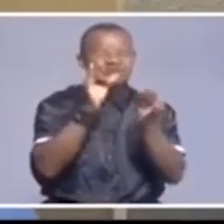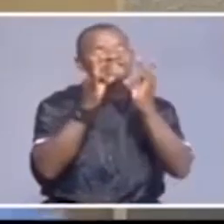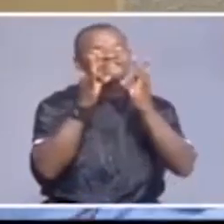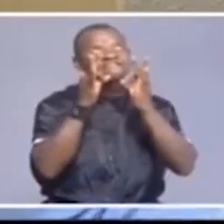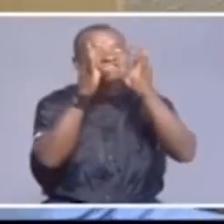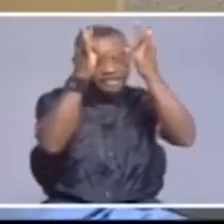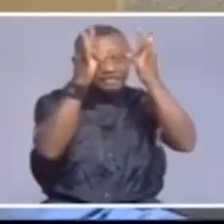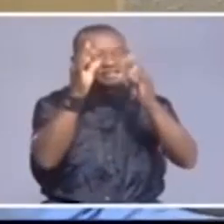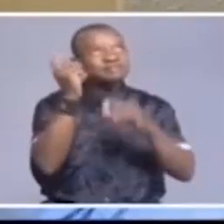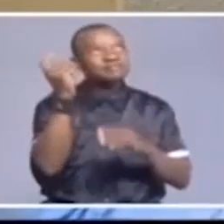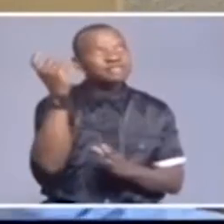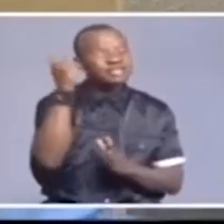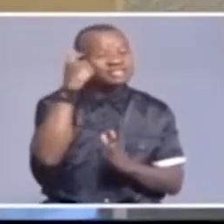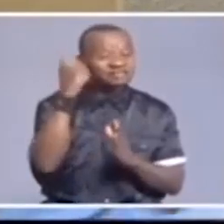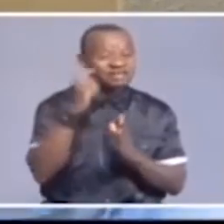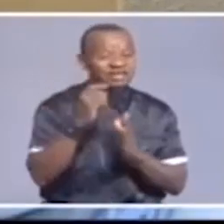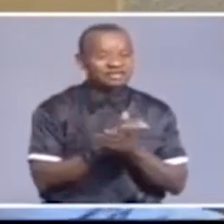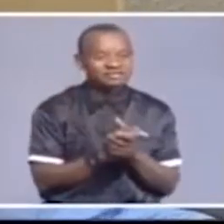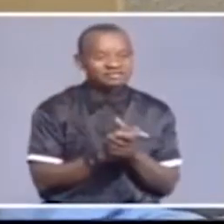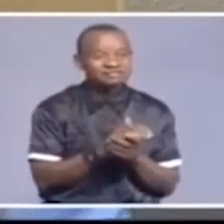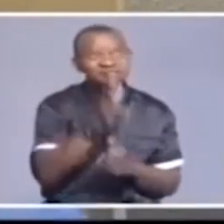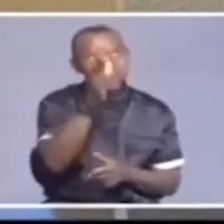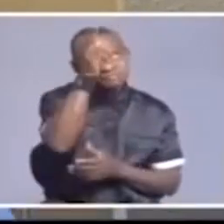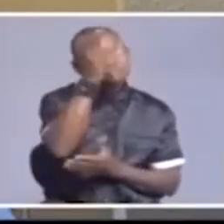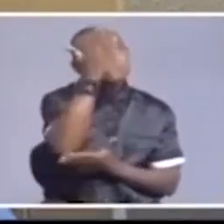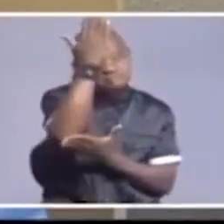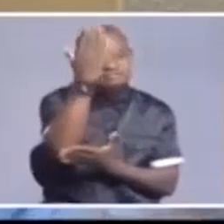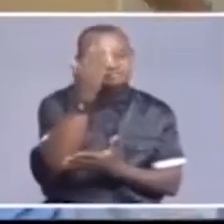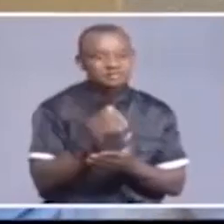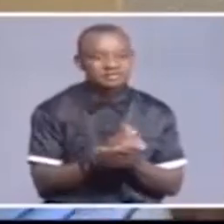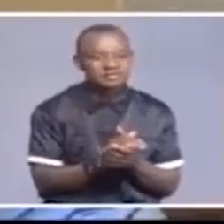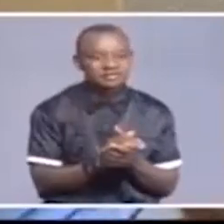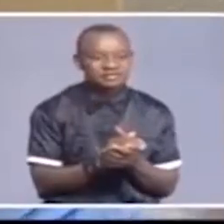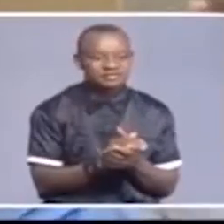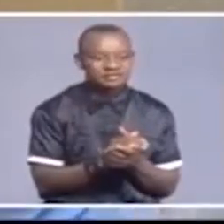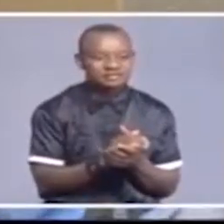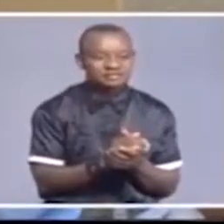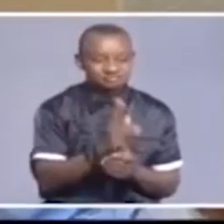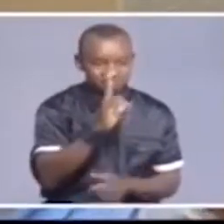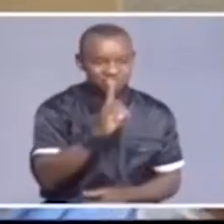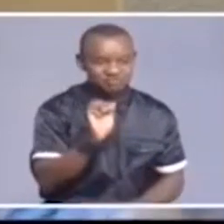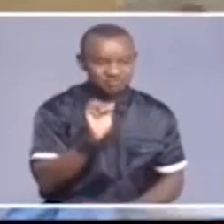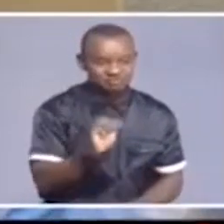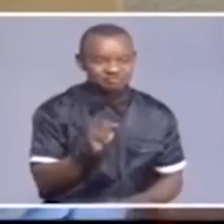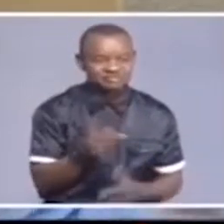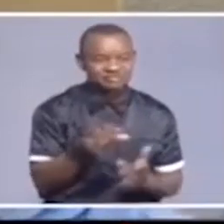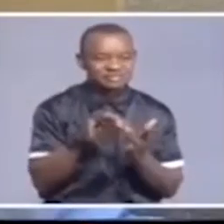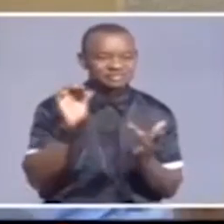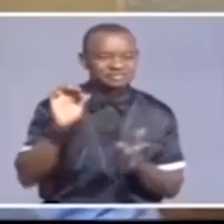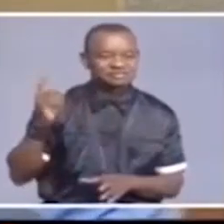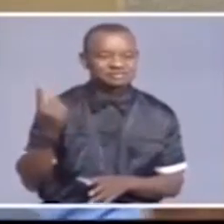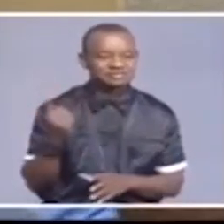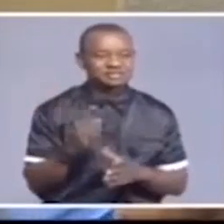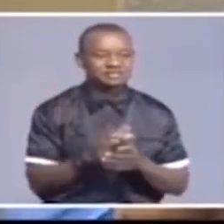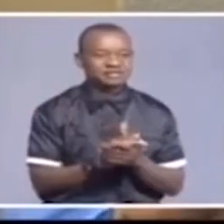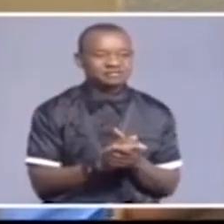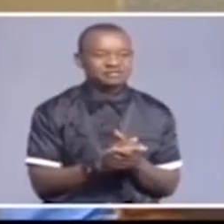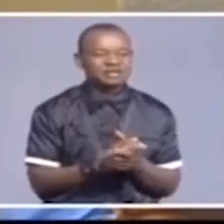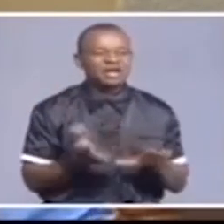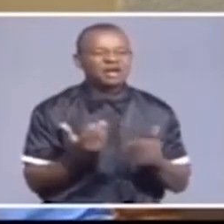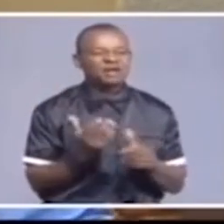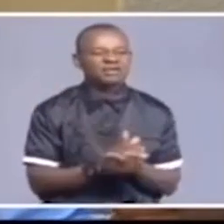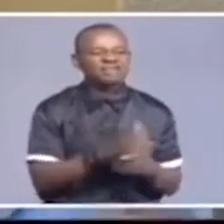Even animals have their system, how they walk and how they cooperate. How can a person who is created in the image and likeness of